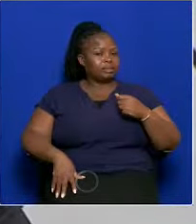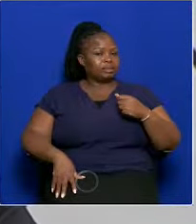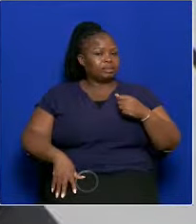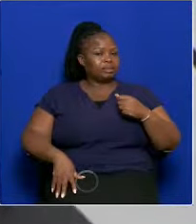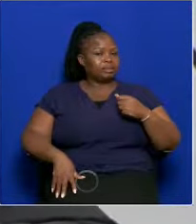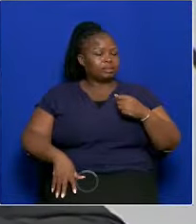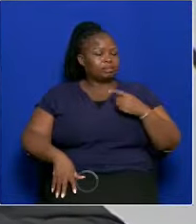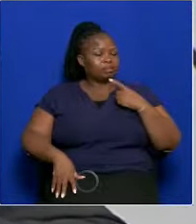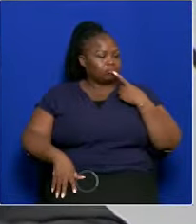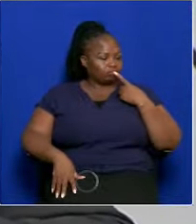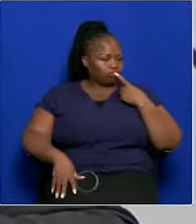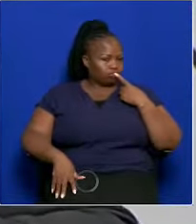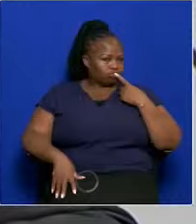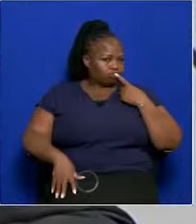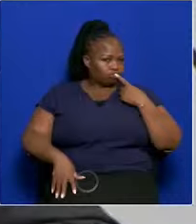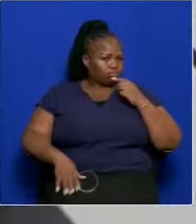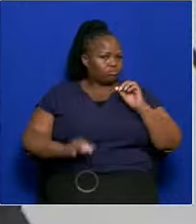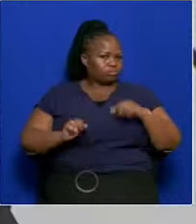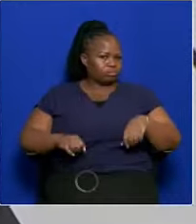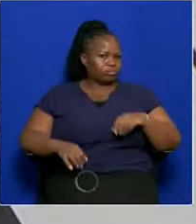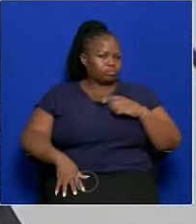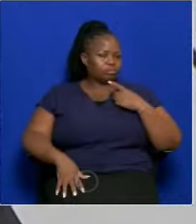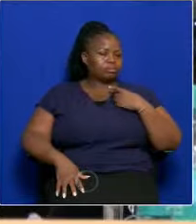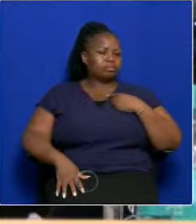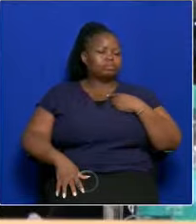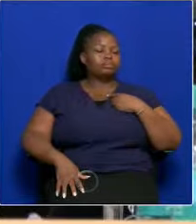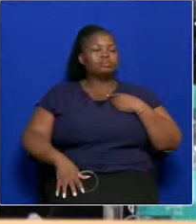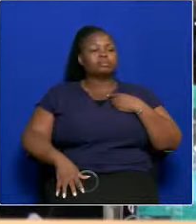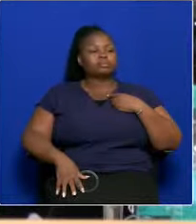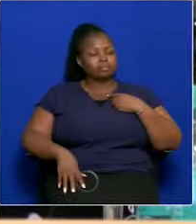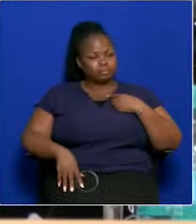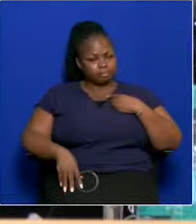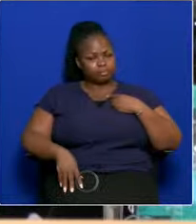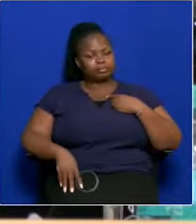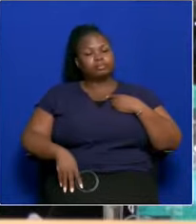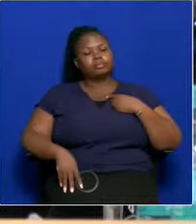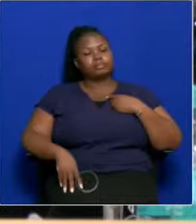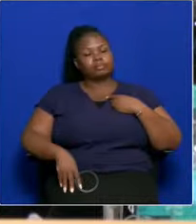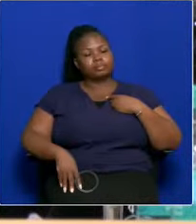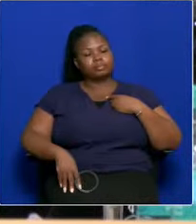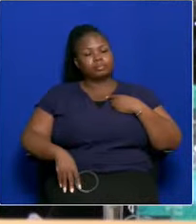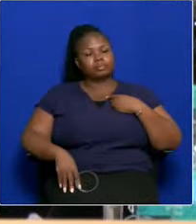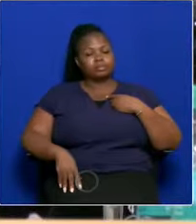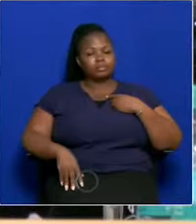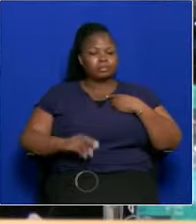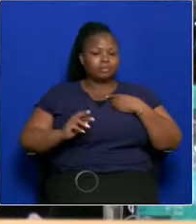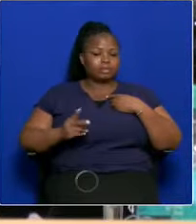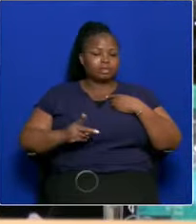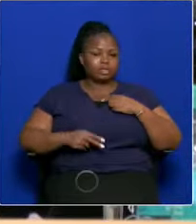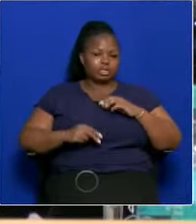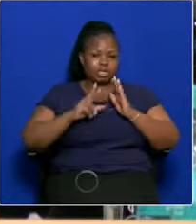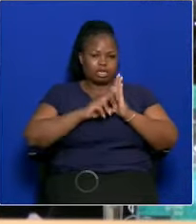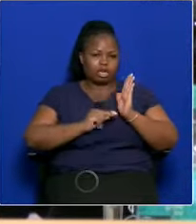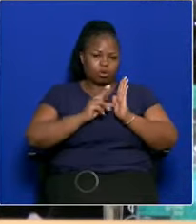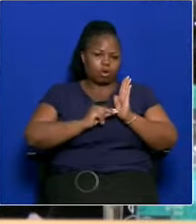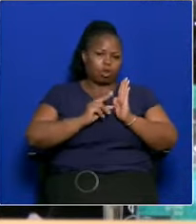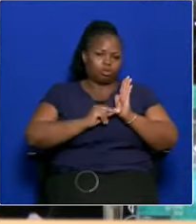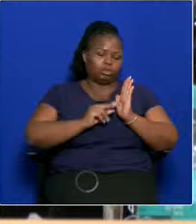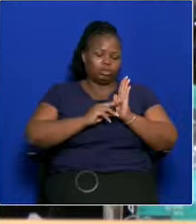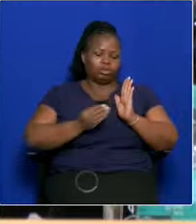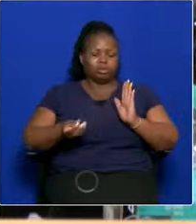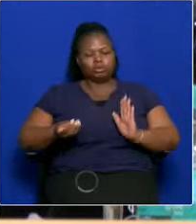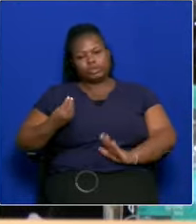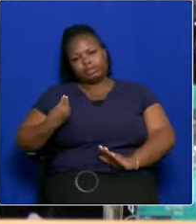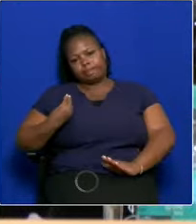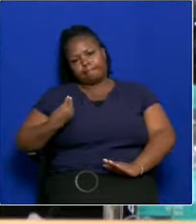I will agree. Okay. Right, General. And then you'll see that these are downloads. These are WhatsApp downloads